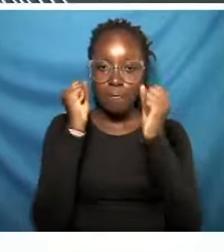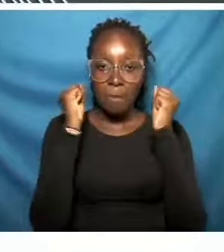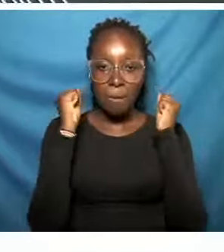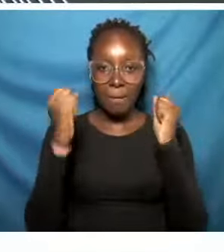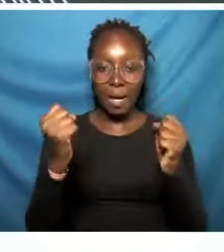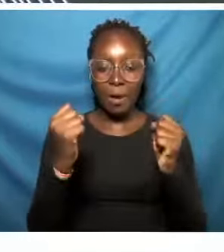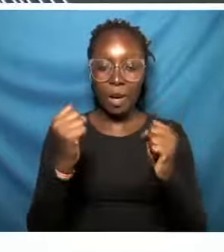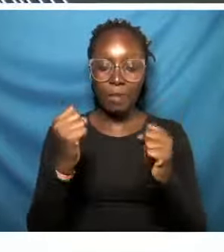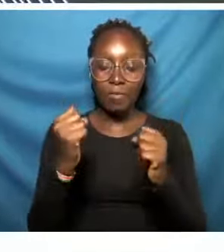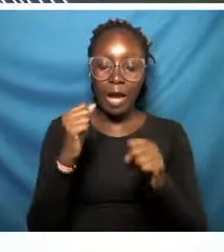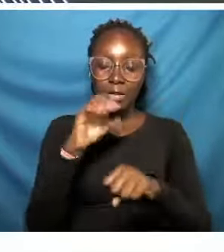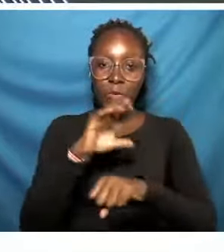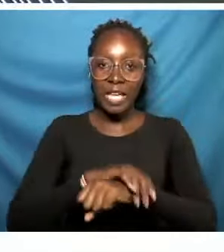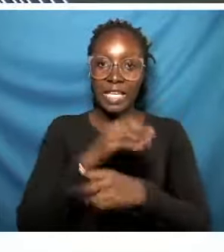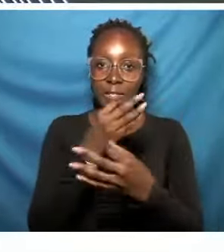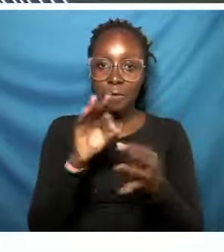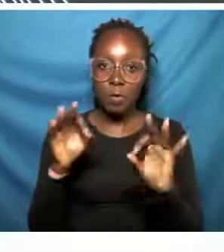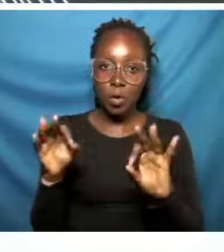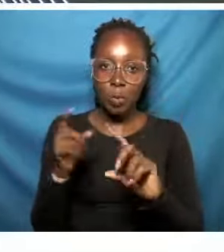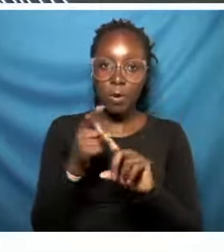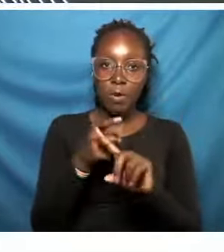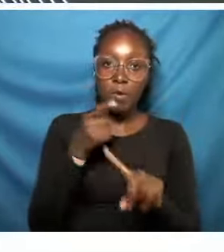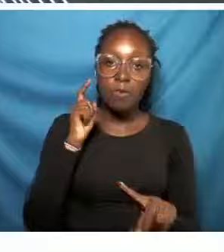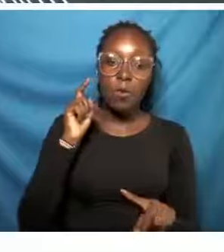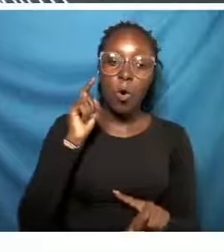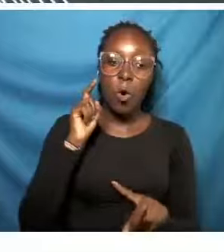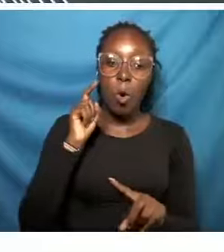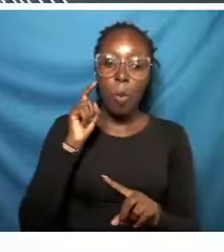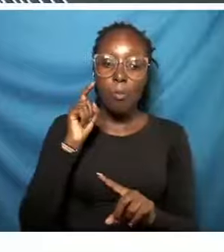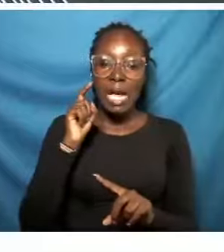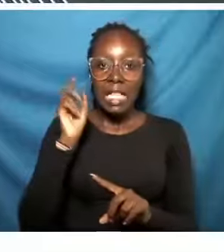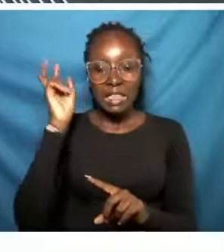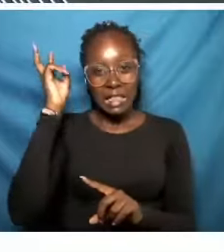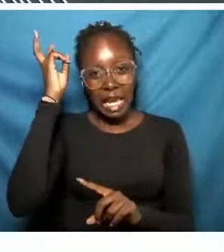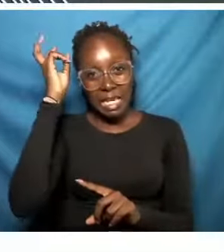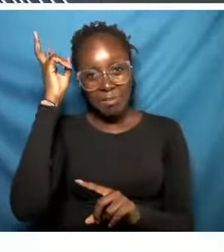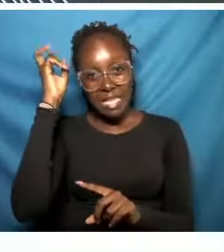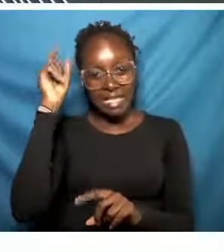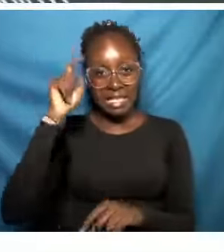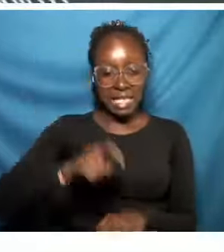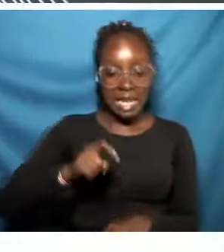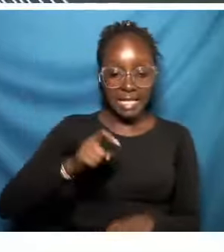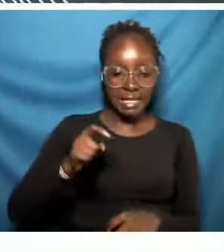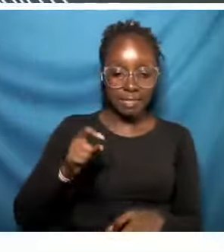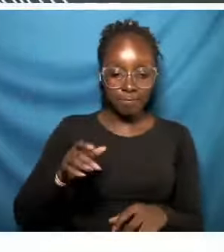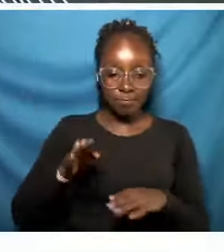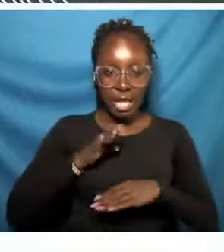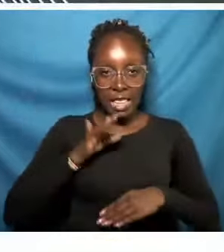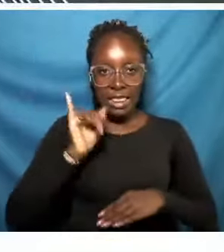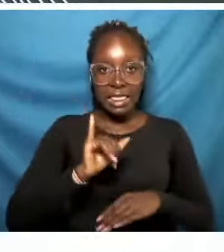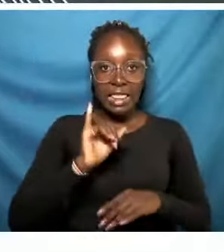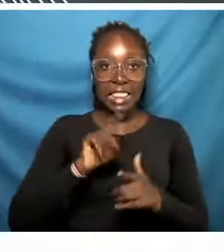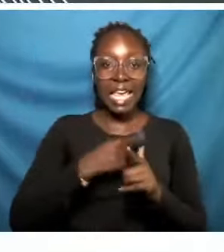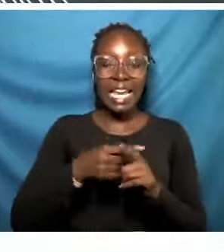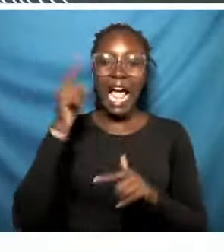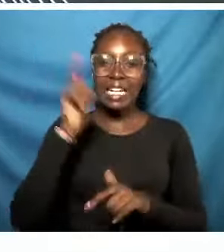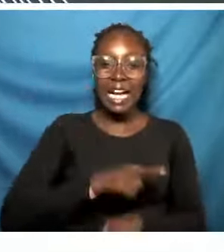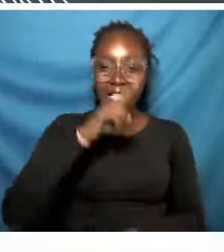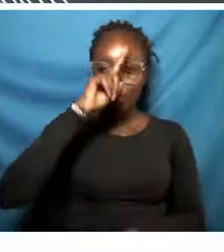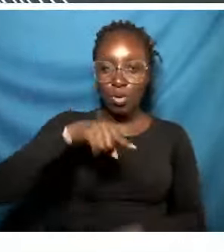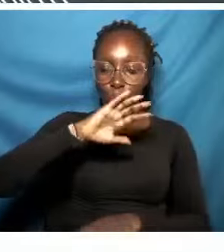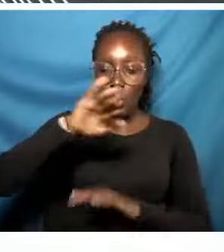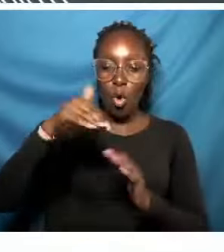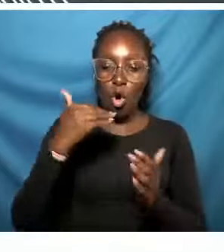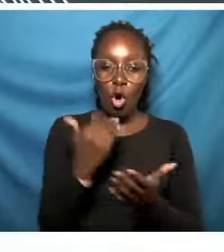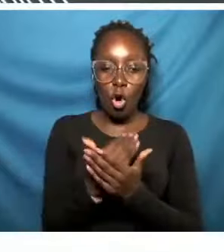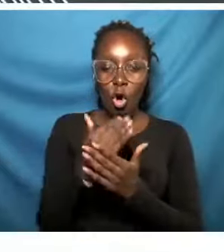claim freedom from the demands of the enemy to fulfill those, and he cancels the written code that stand against